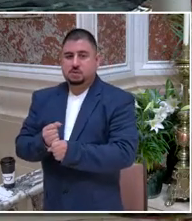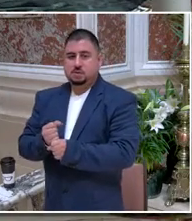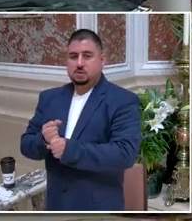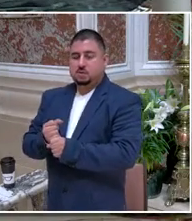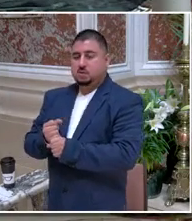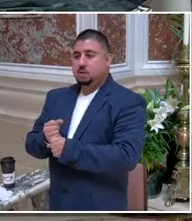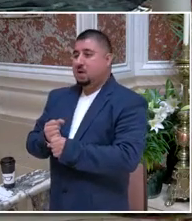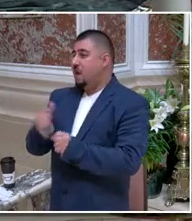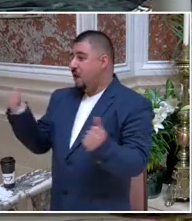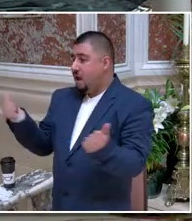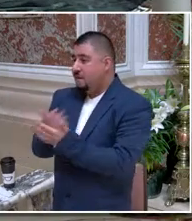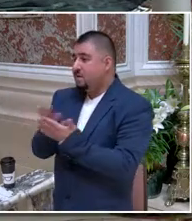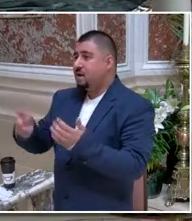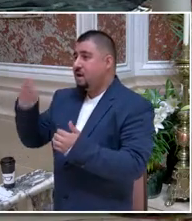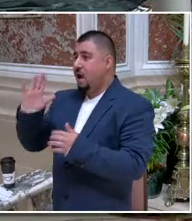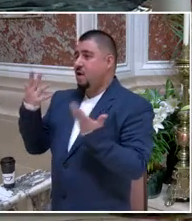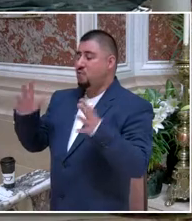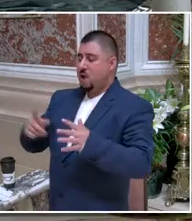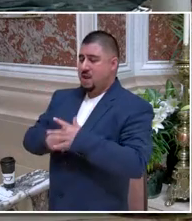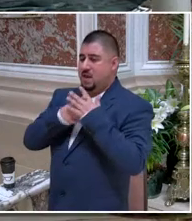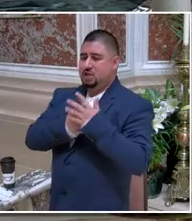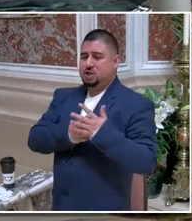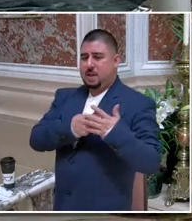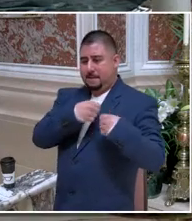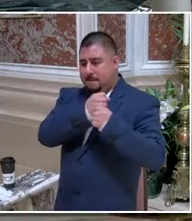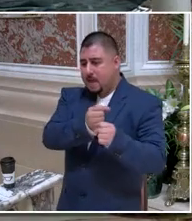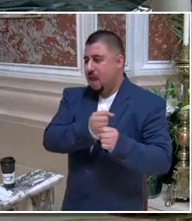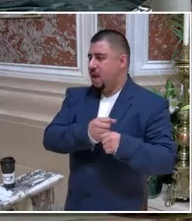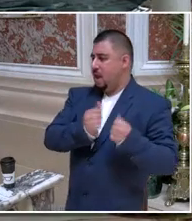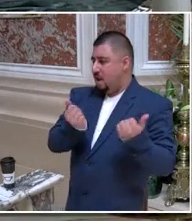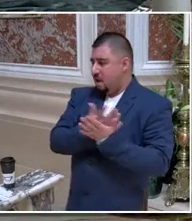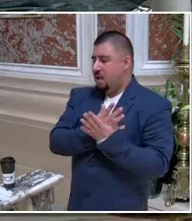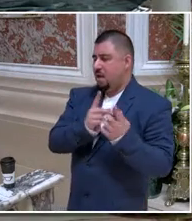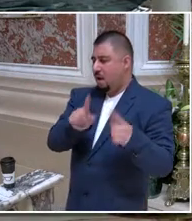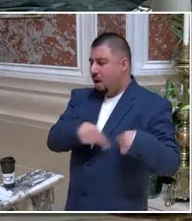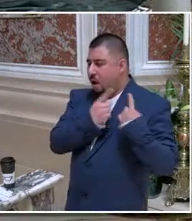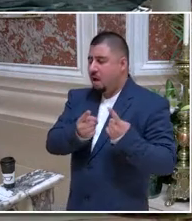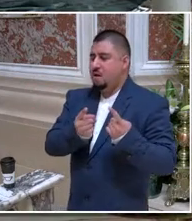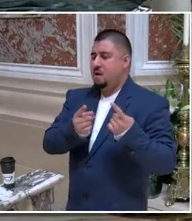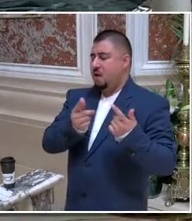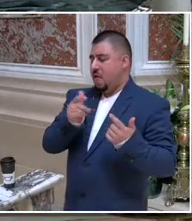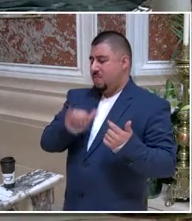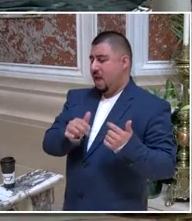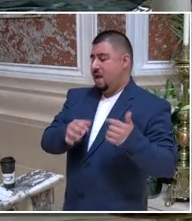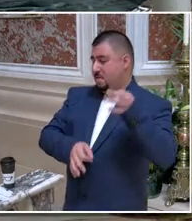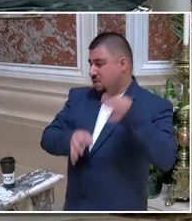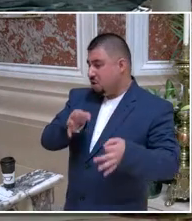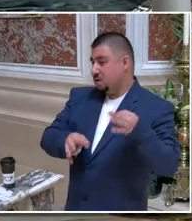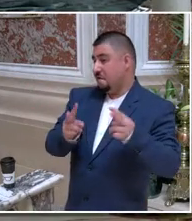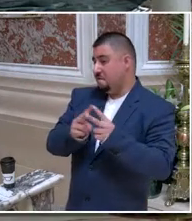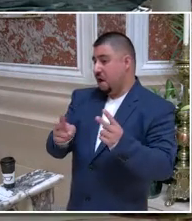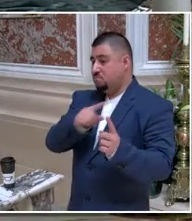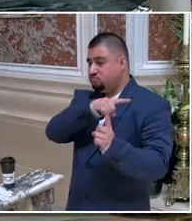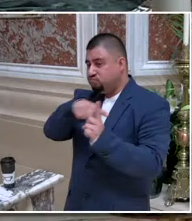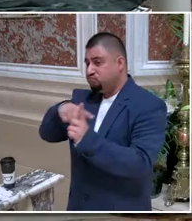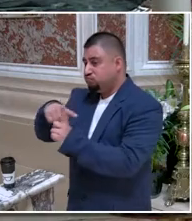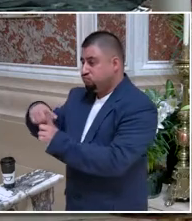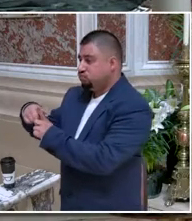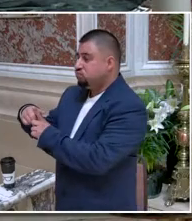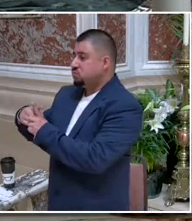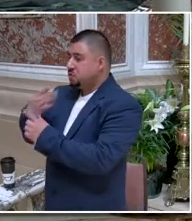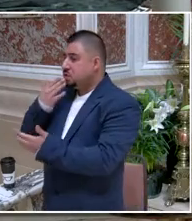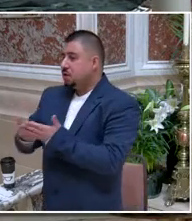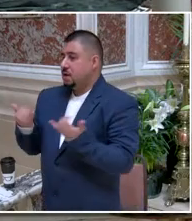Everything that God had initially created and the time had been judged to have been very good